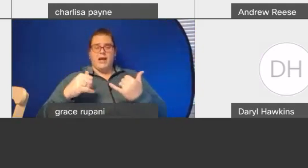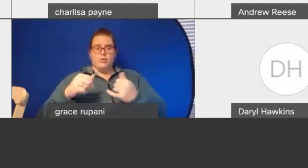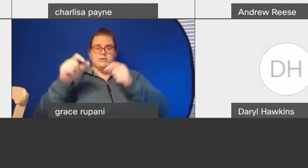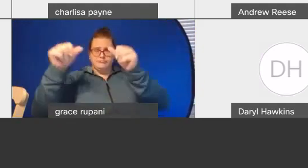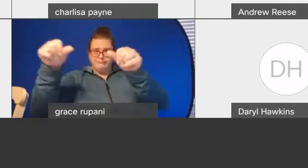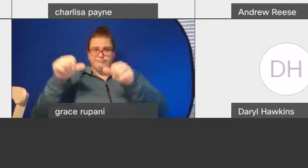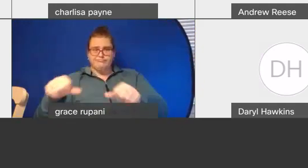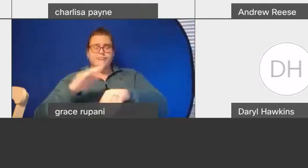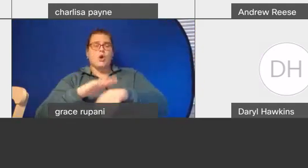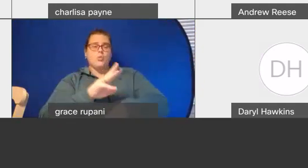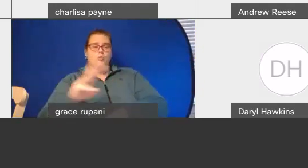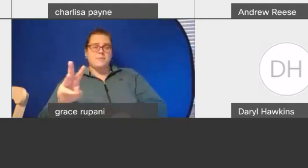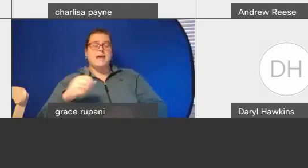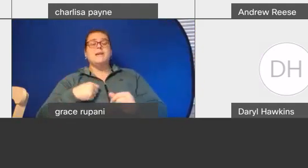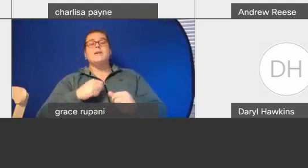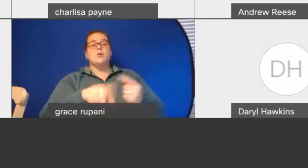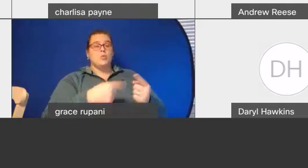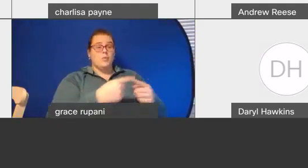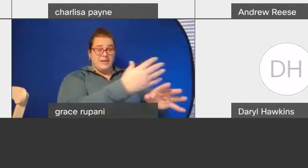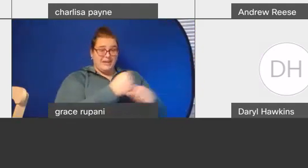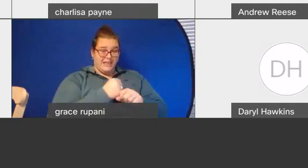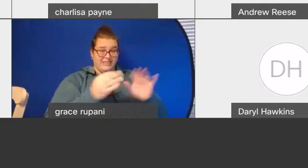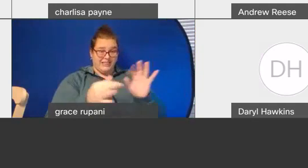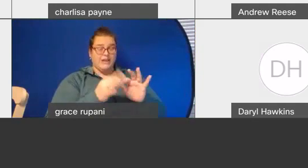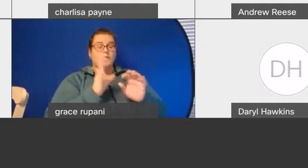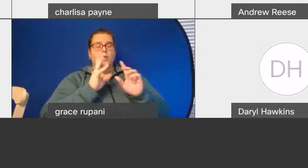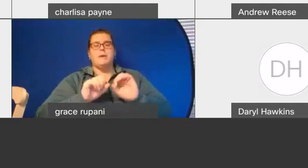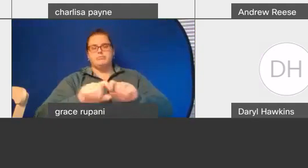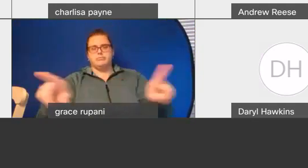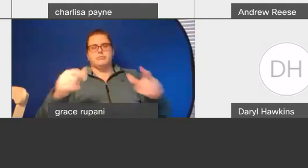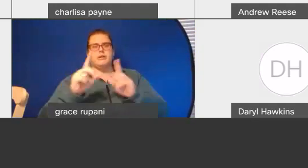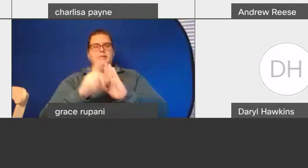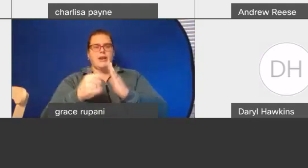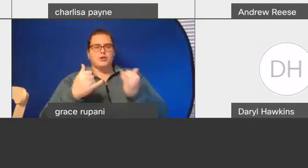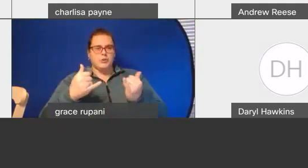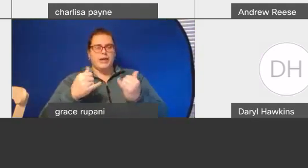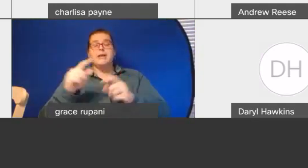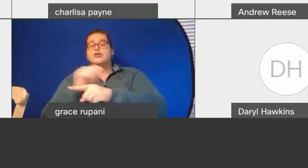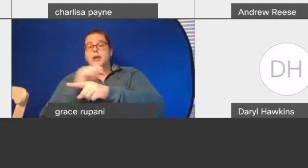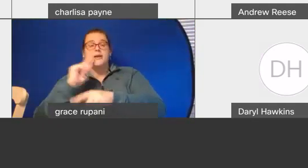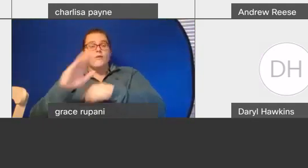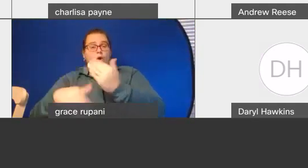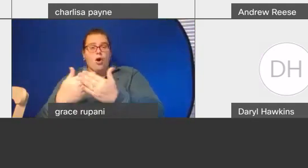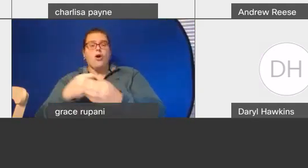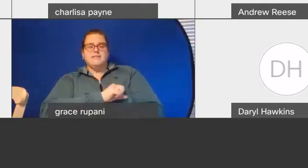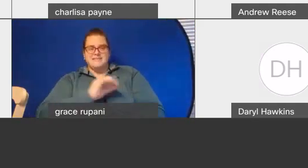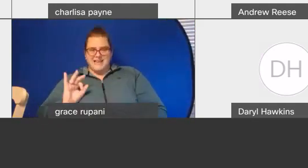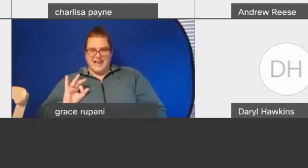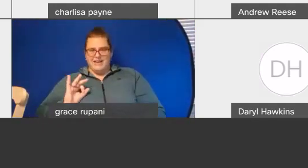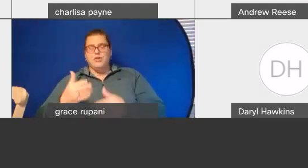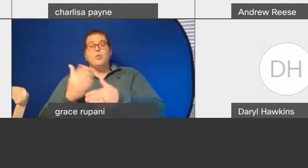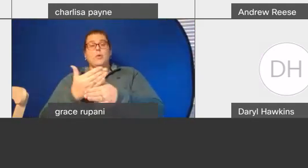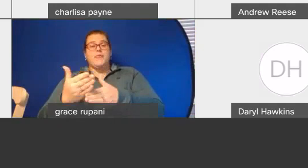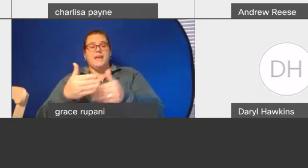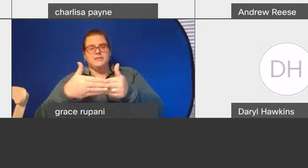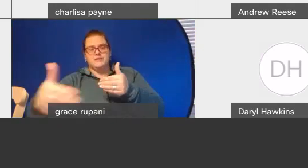be going out later today as soon as we get that. So that training is supposed to be provided to all staff within the next 2 weeks, or